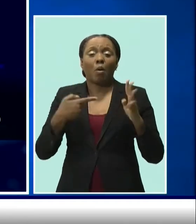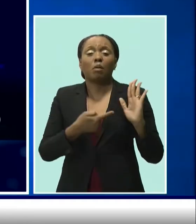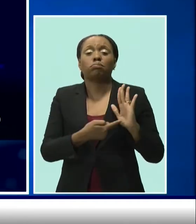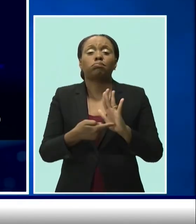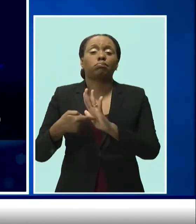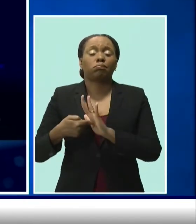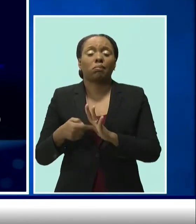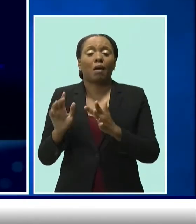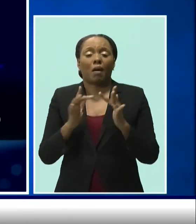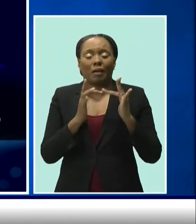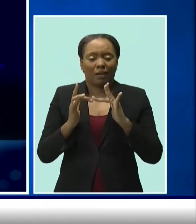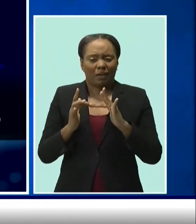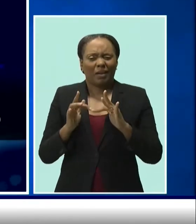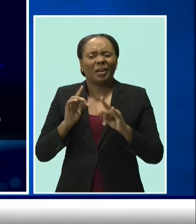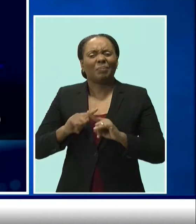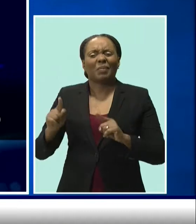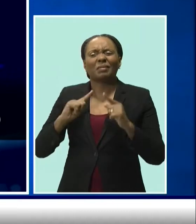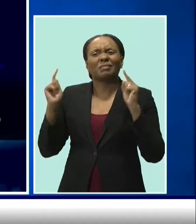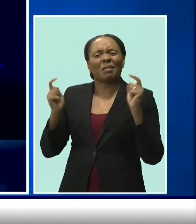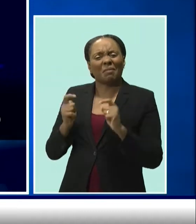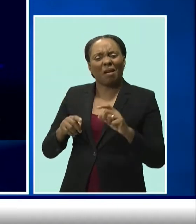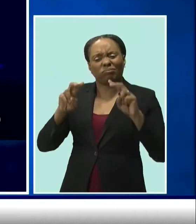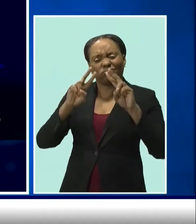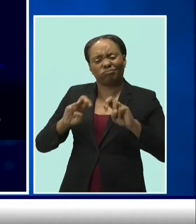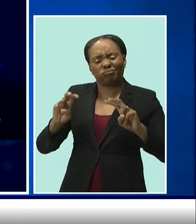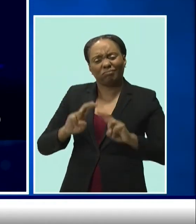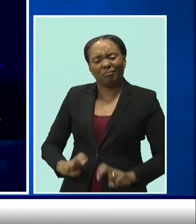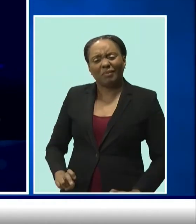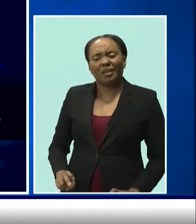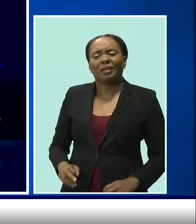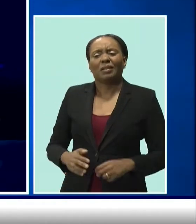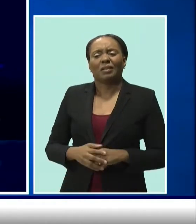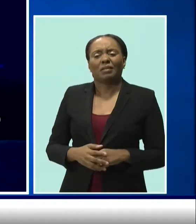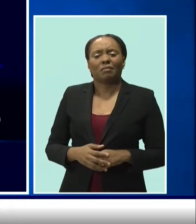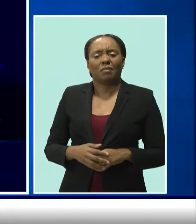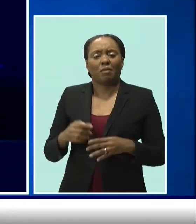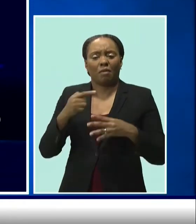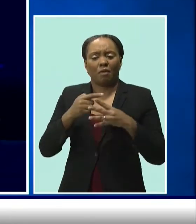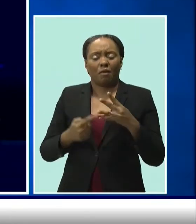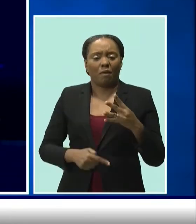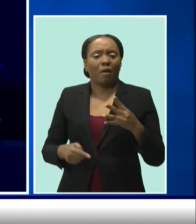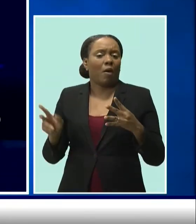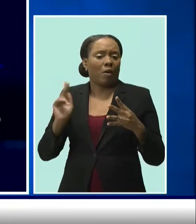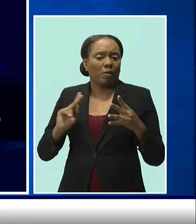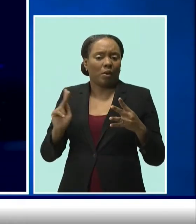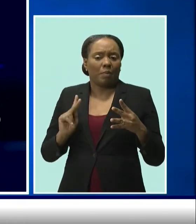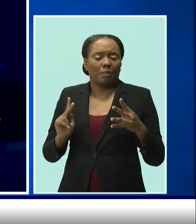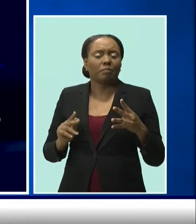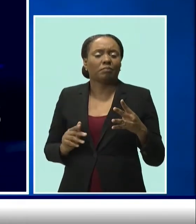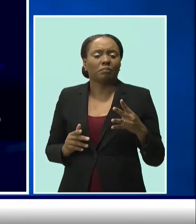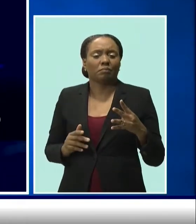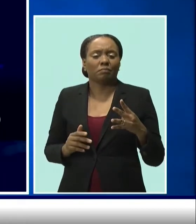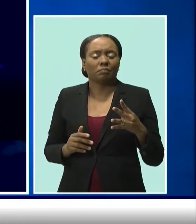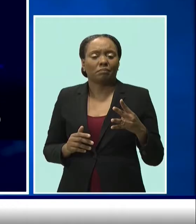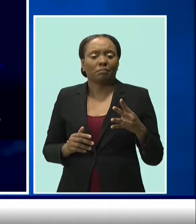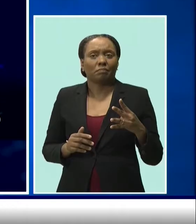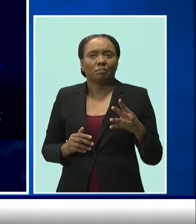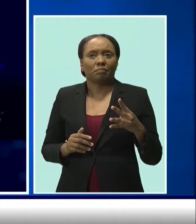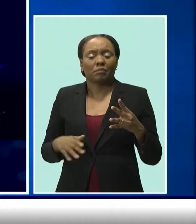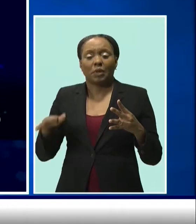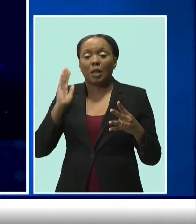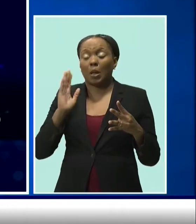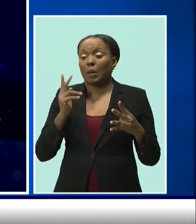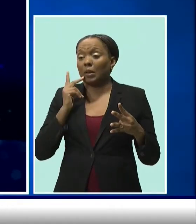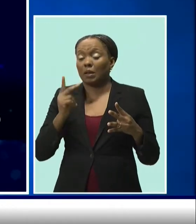online that celebrate and examine closely the life of 4 of our NIFCA icons. As you can see, a rich feast